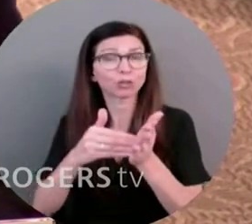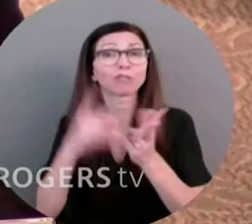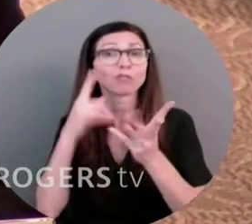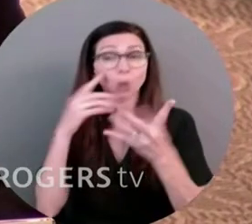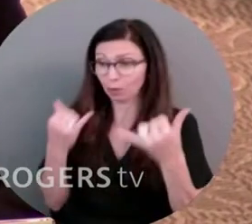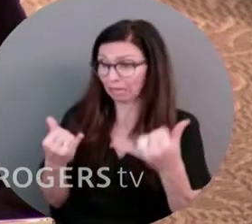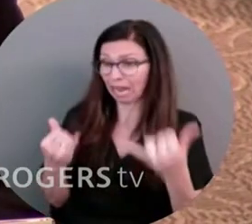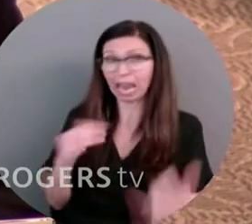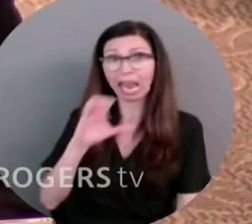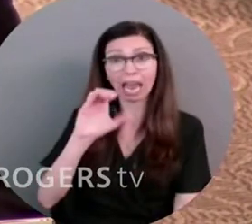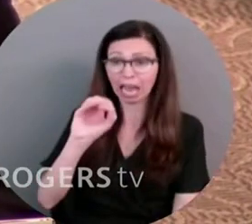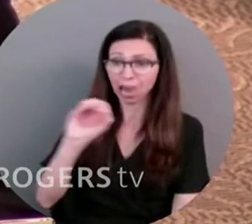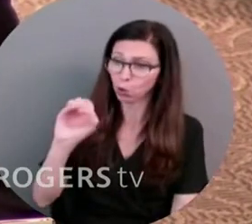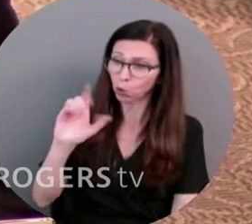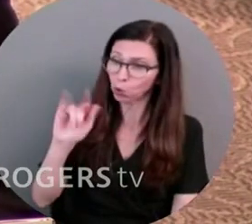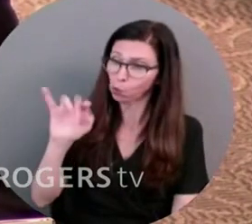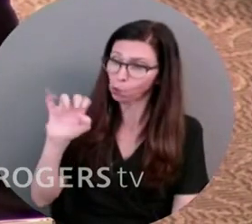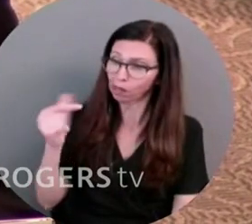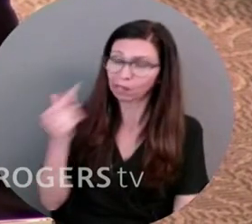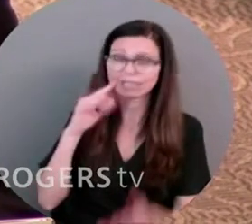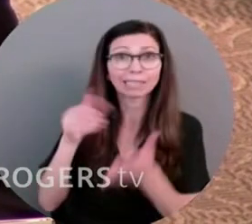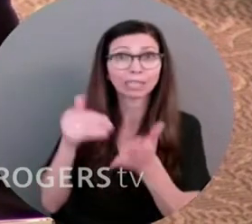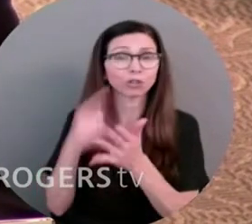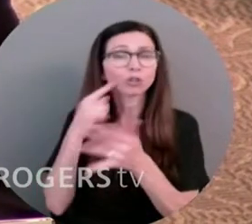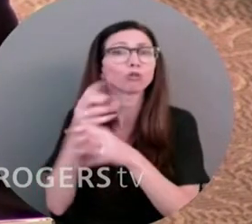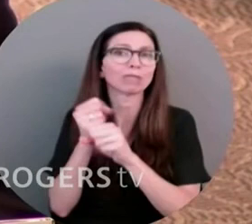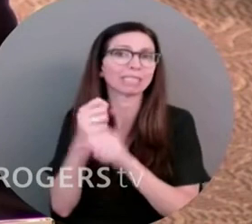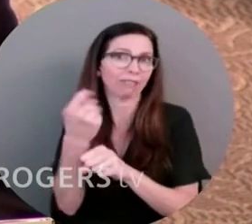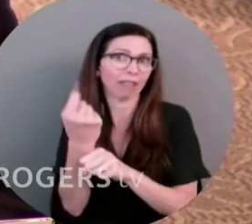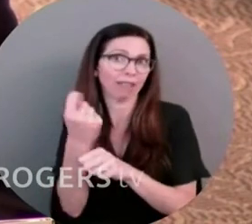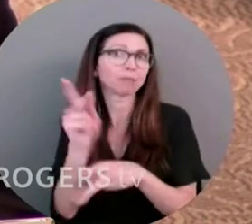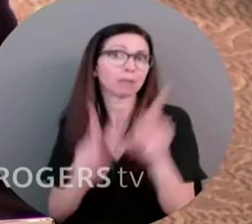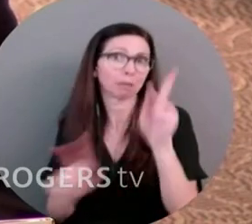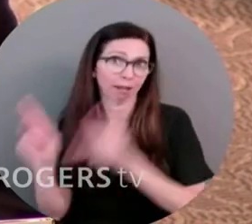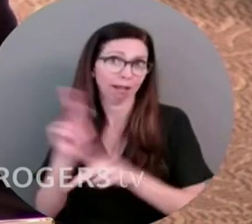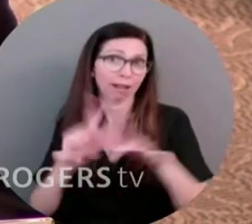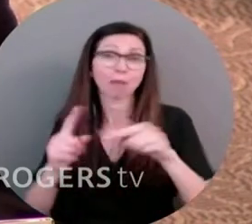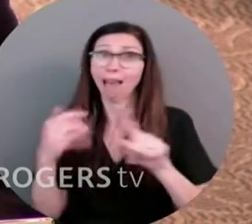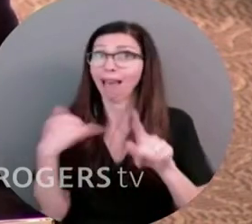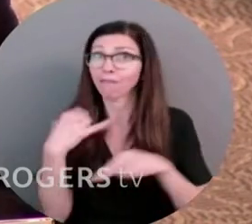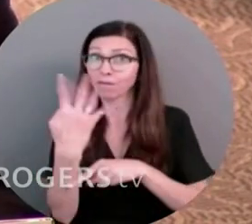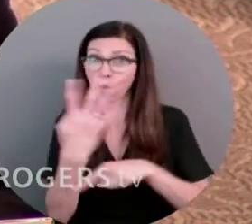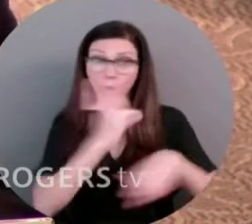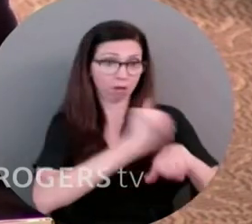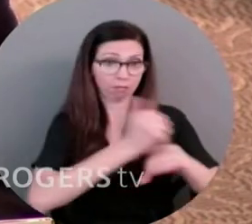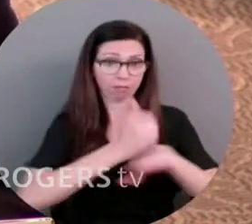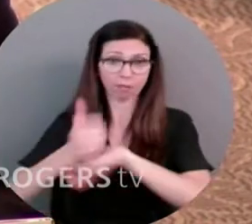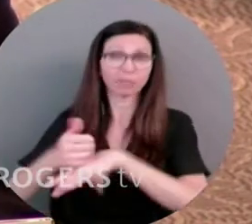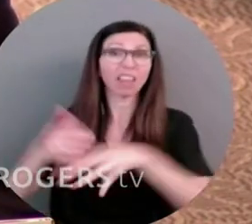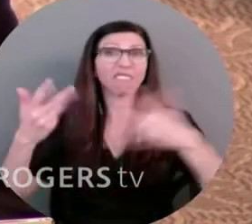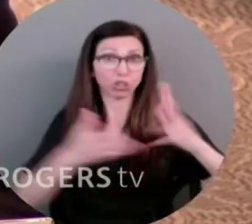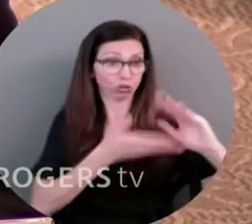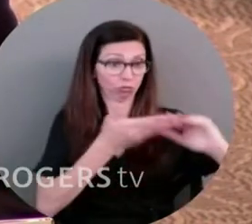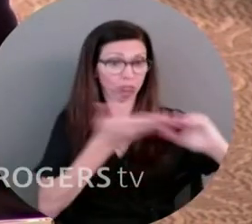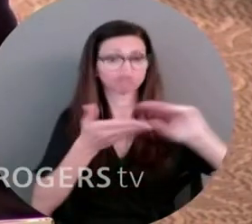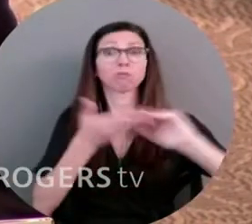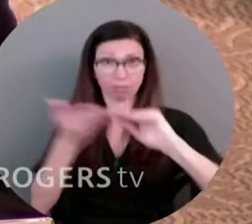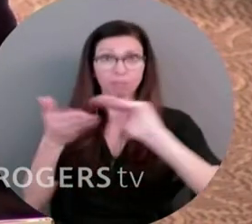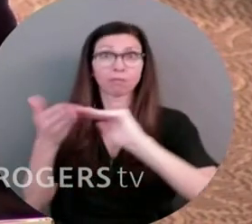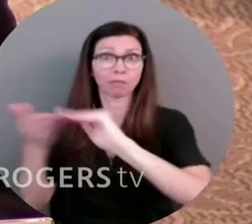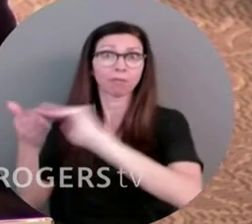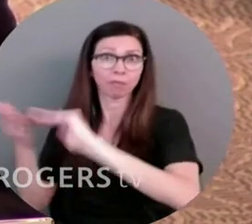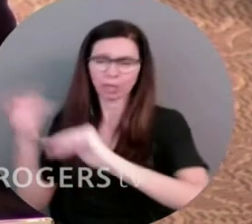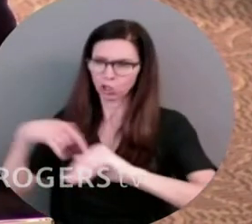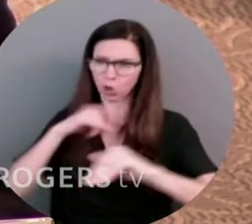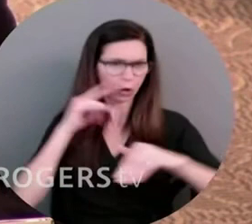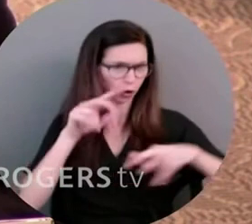11 people. I think it's a little early to tell. We've got those 4 up and running. We're also analyzing the uptake and to see if there's